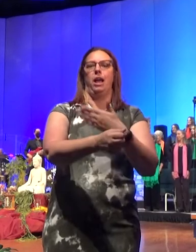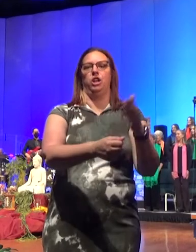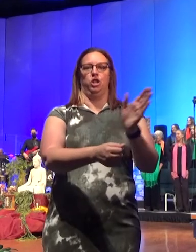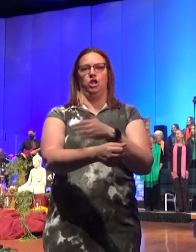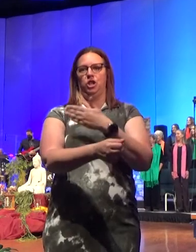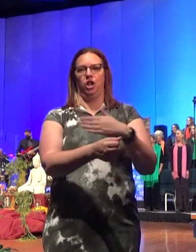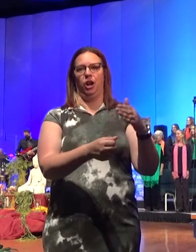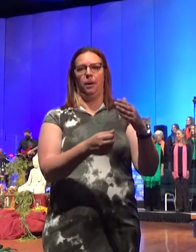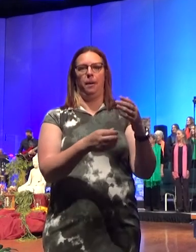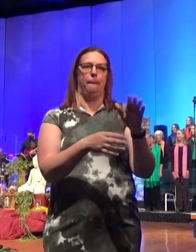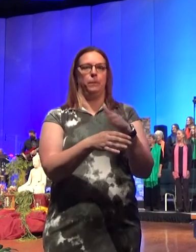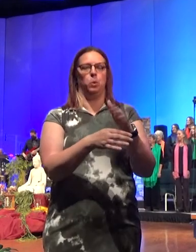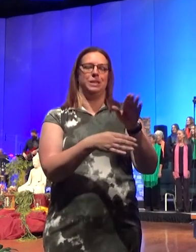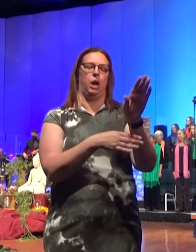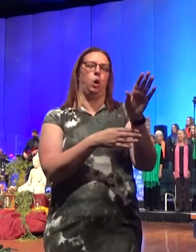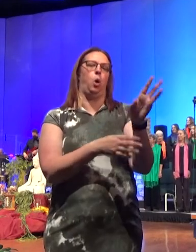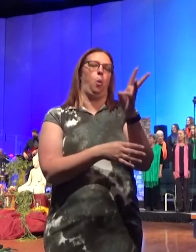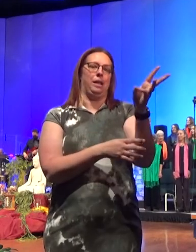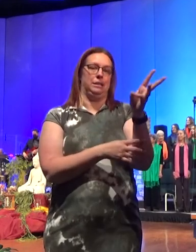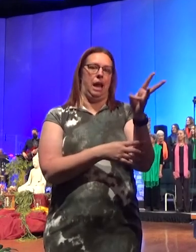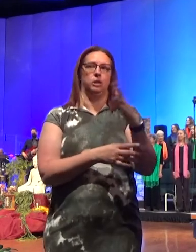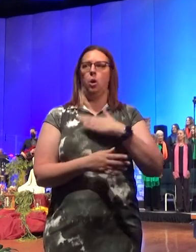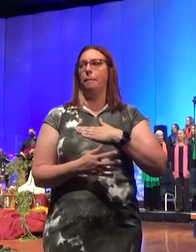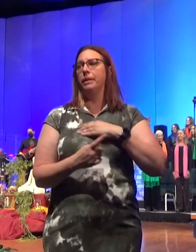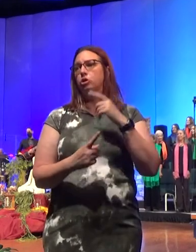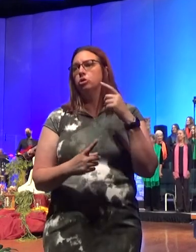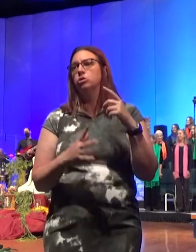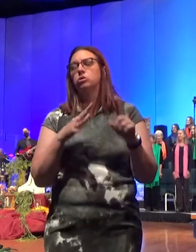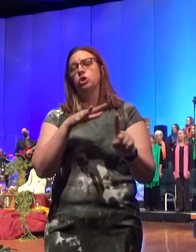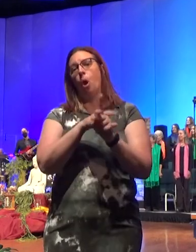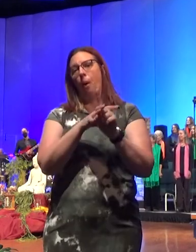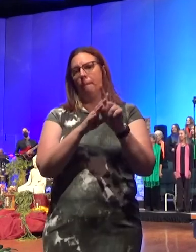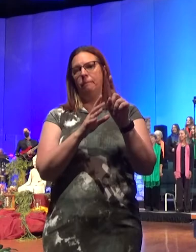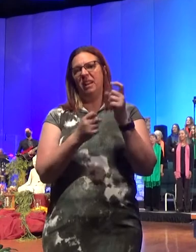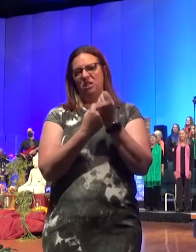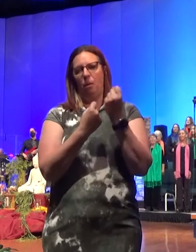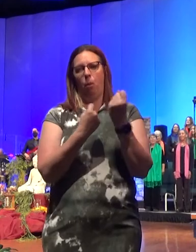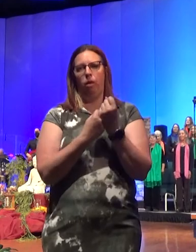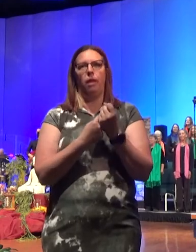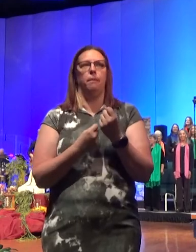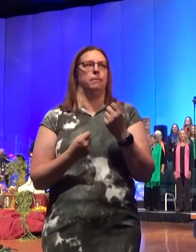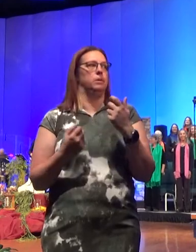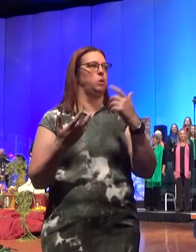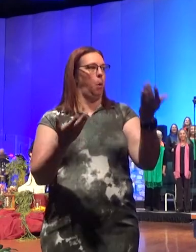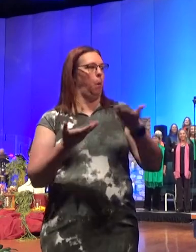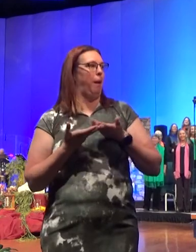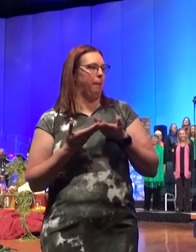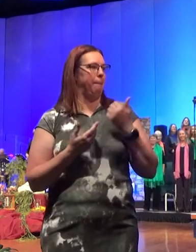so please show up and support them. And now please welcome the Mile High Choir.